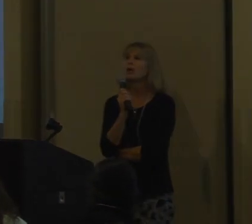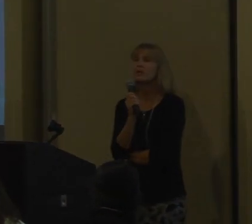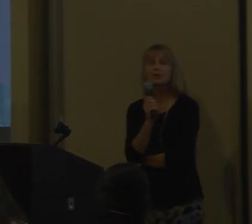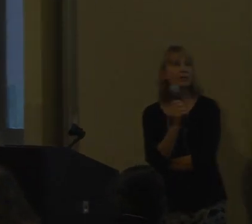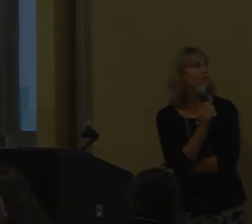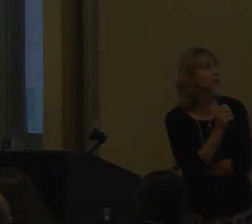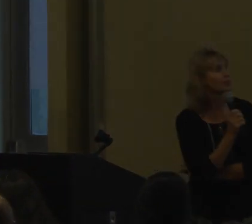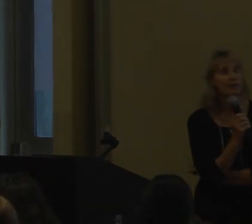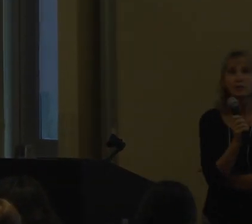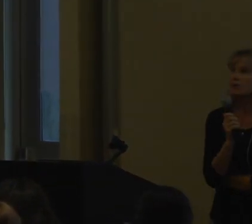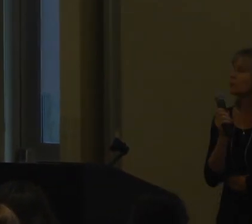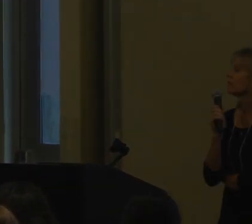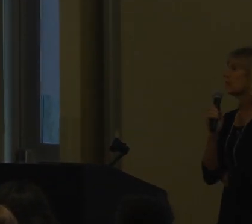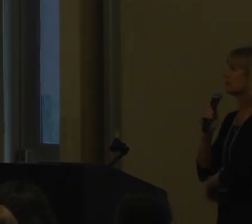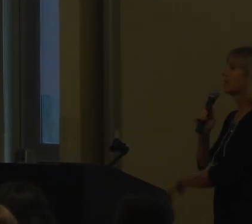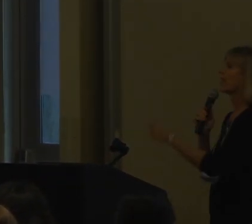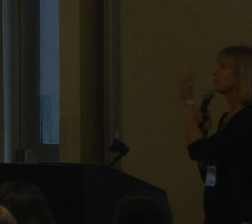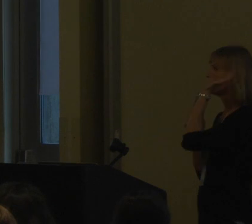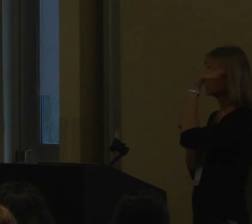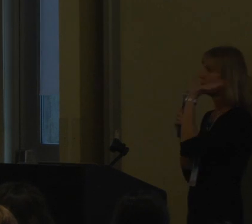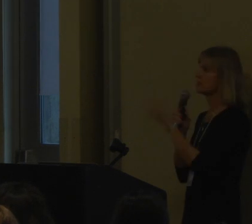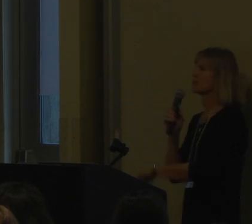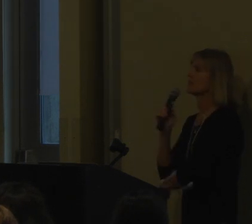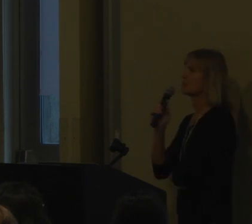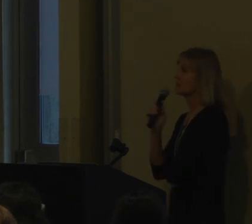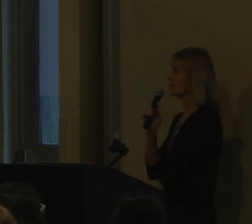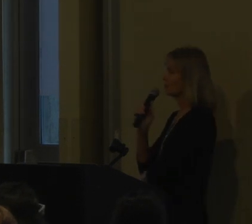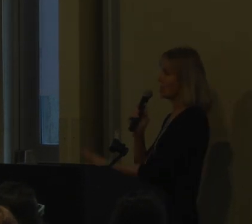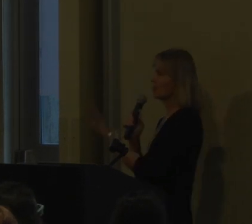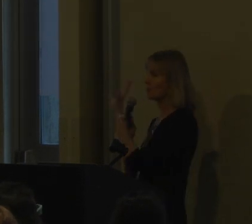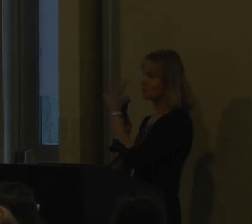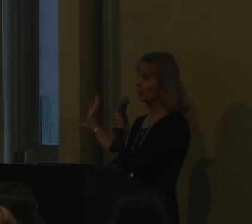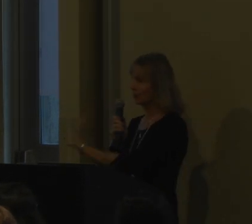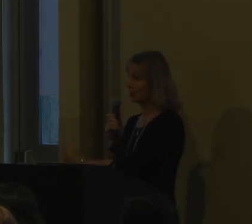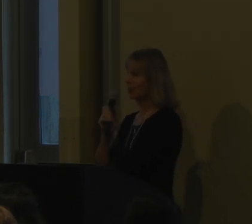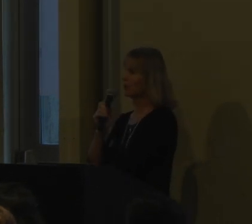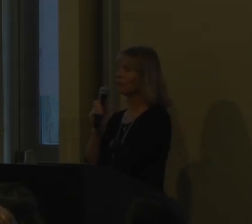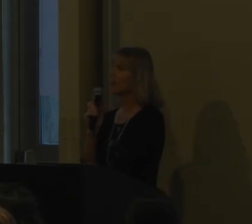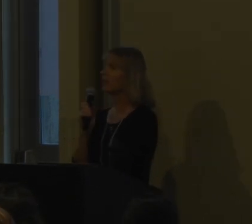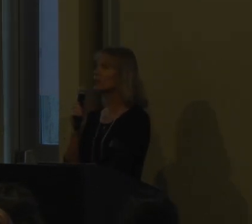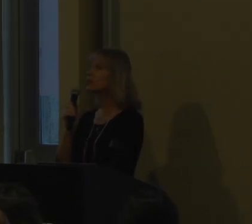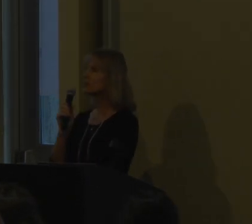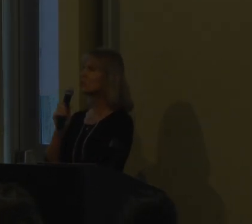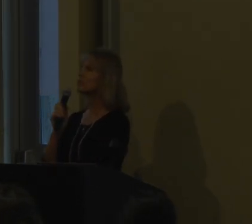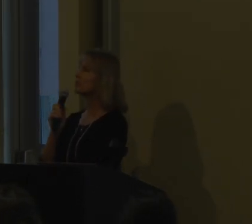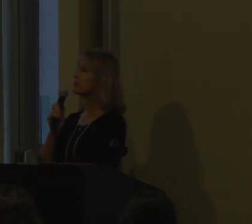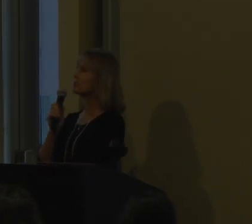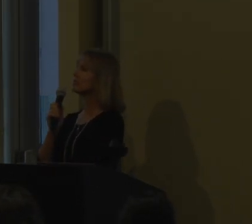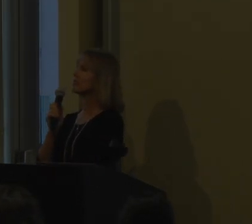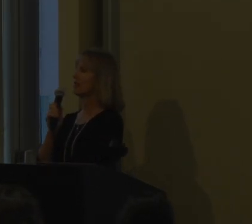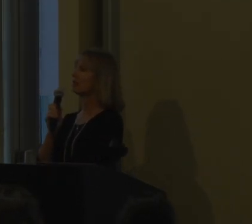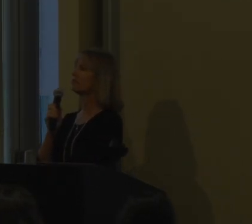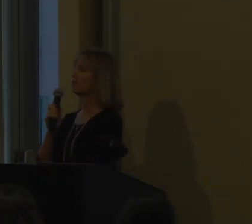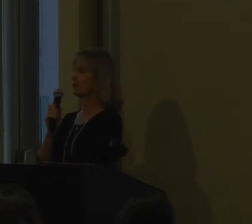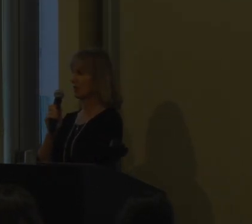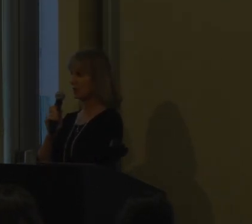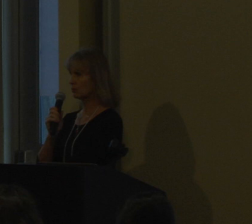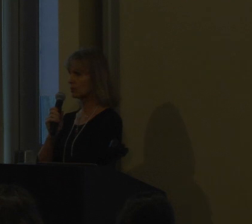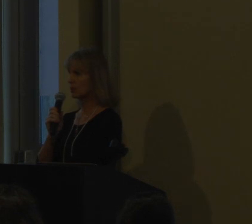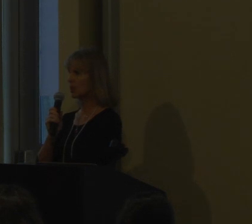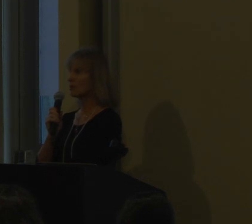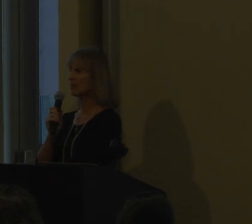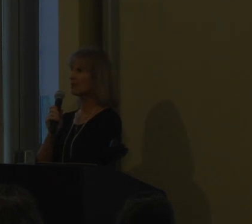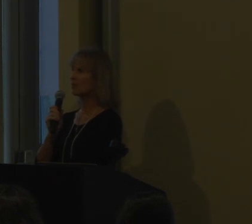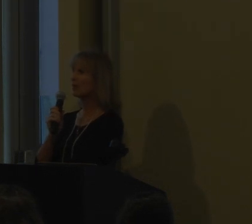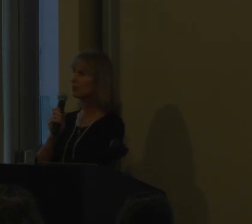think is going on, in fact, I didn't put the plot up of the explicit guys because with time I was not going to talk about them. You still see an